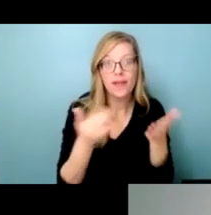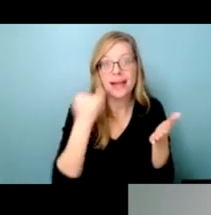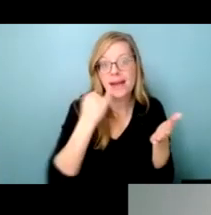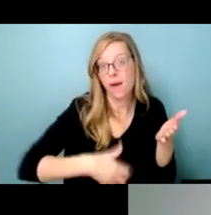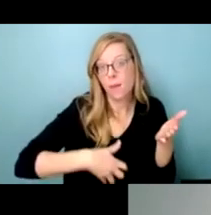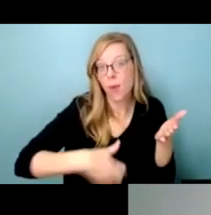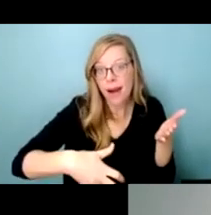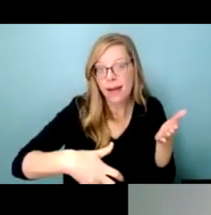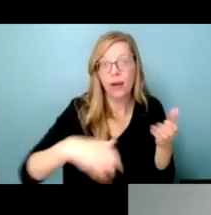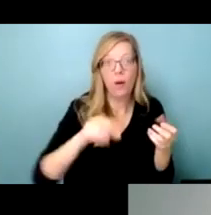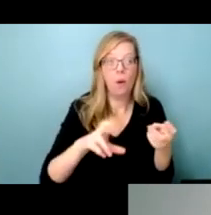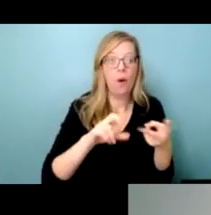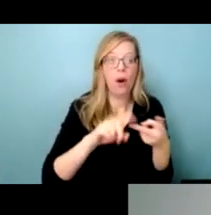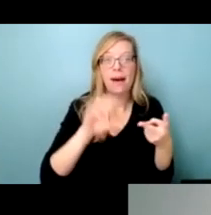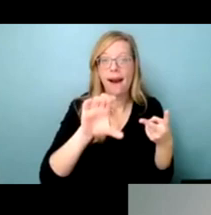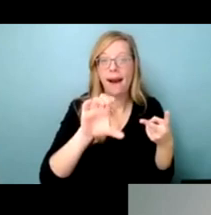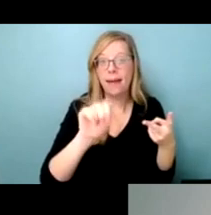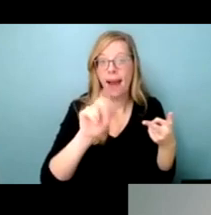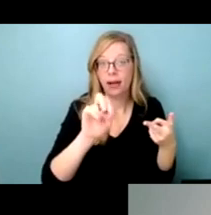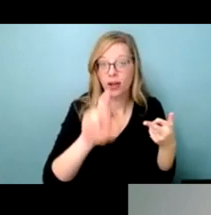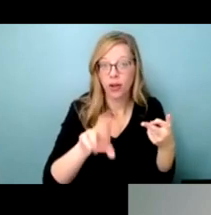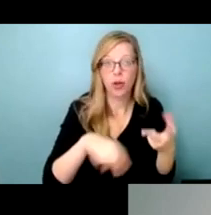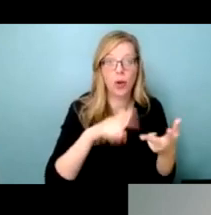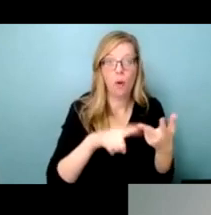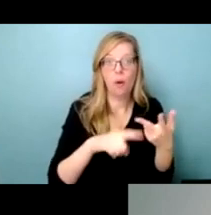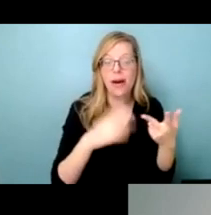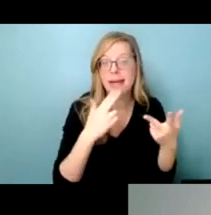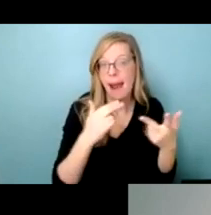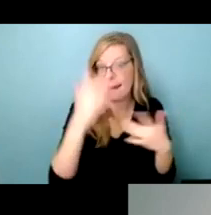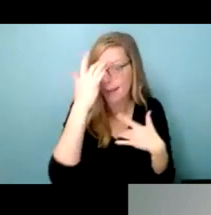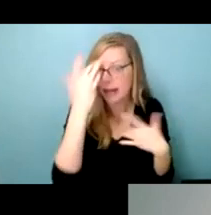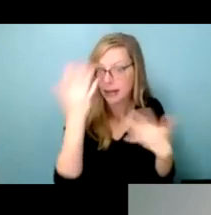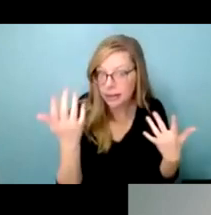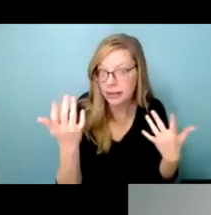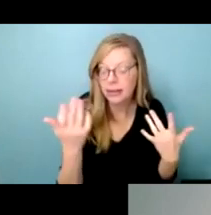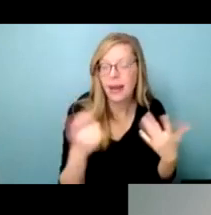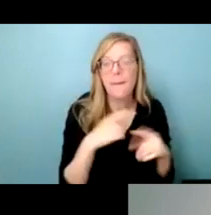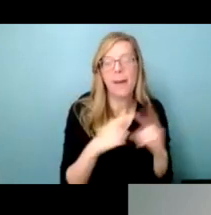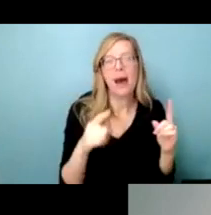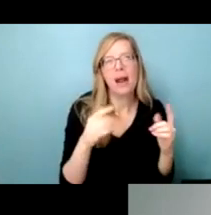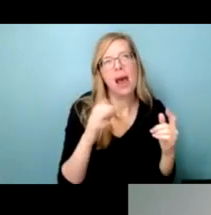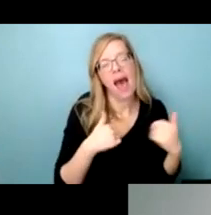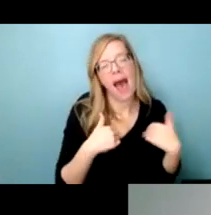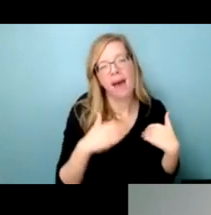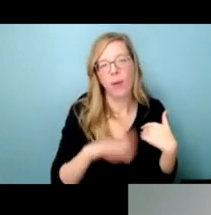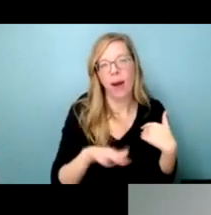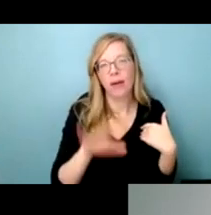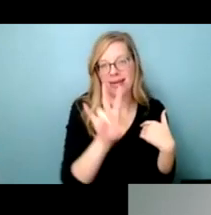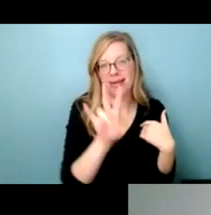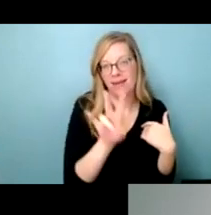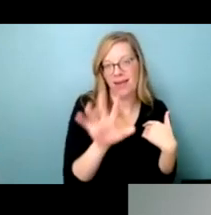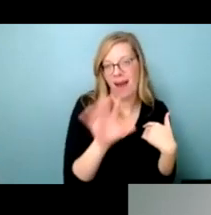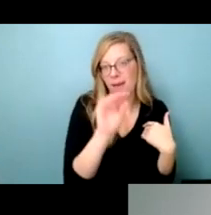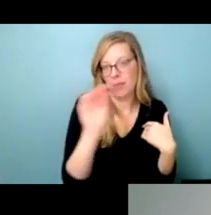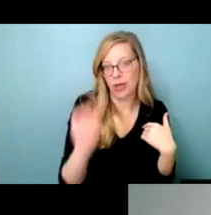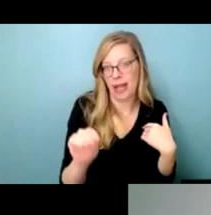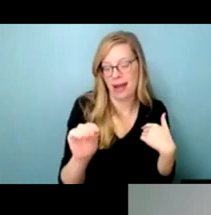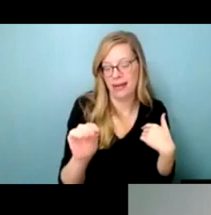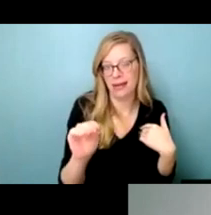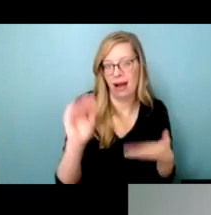cancer patients and diabetes. But we had a 75% loss in clientele actually staying at